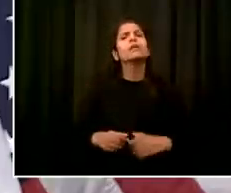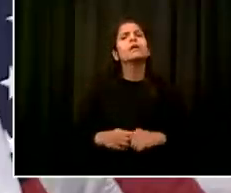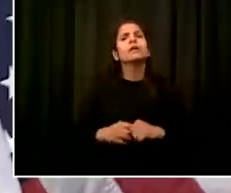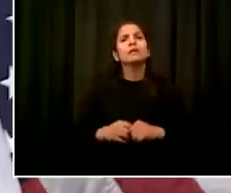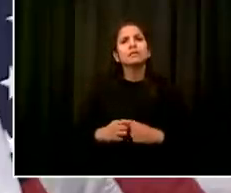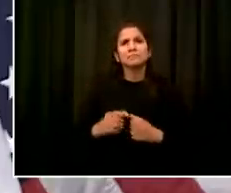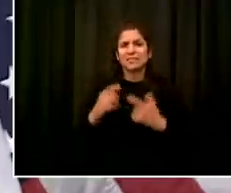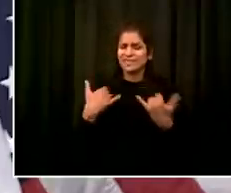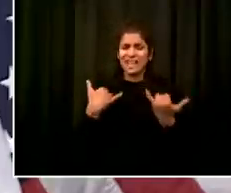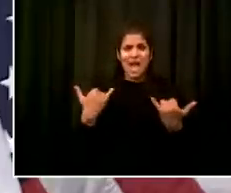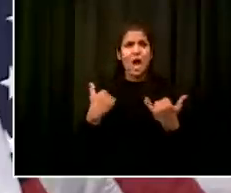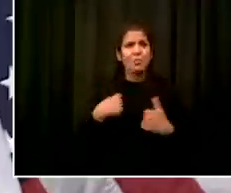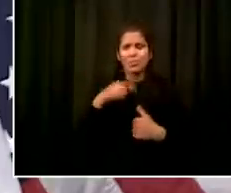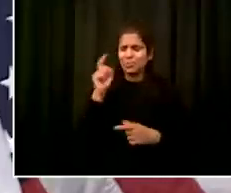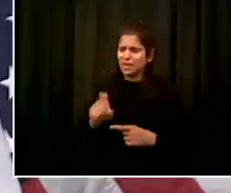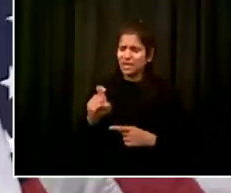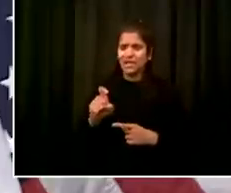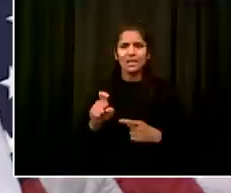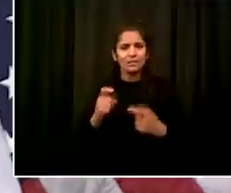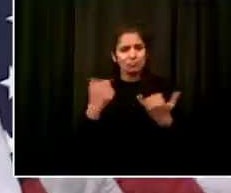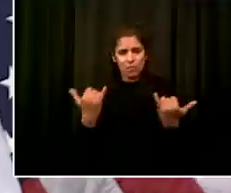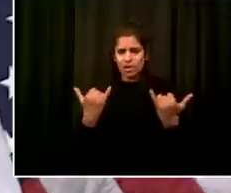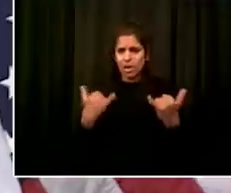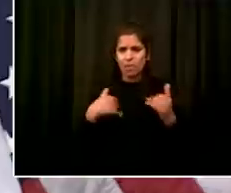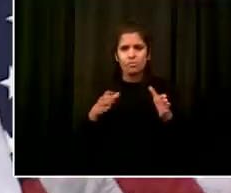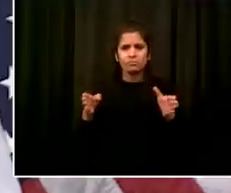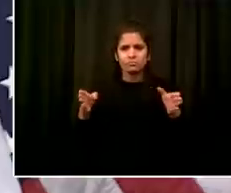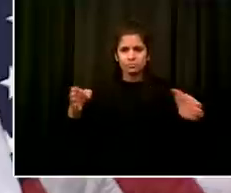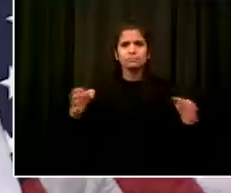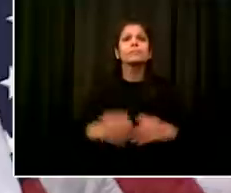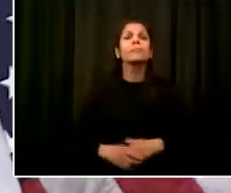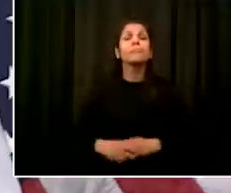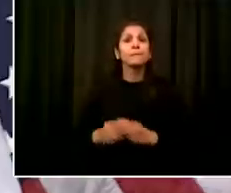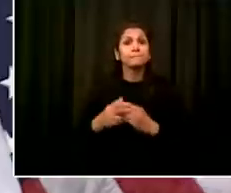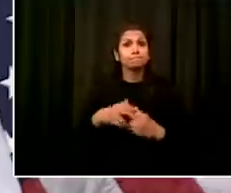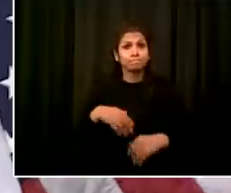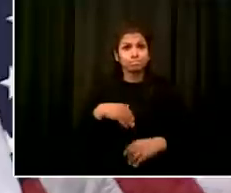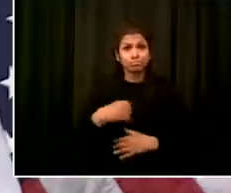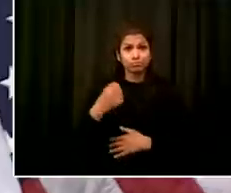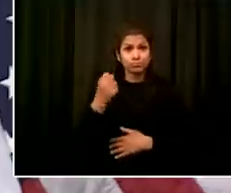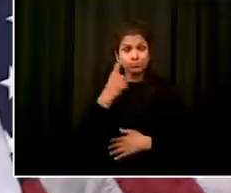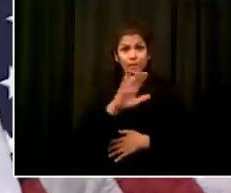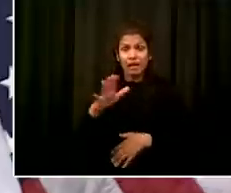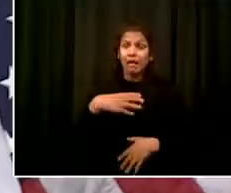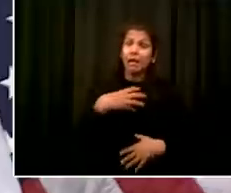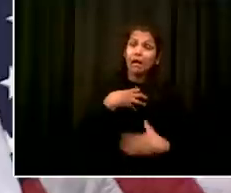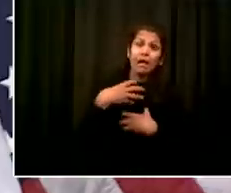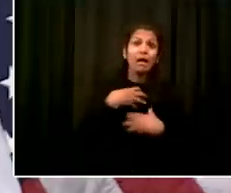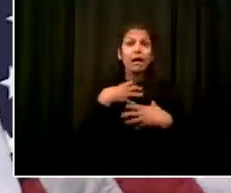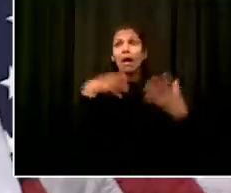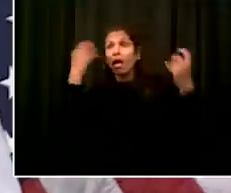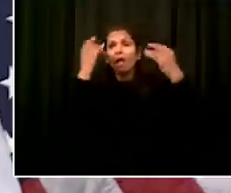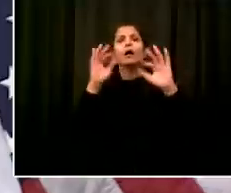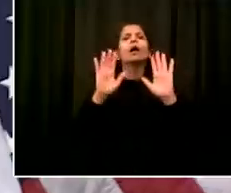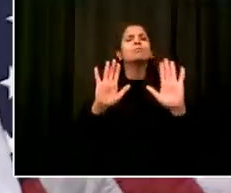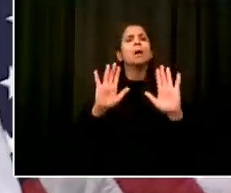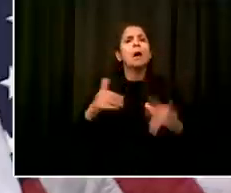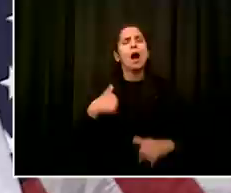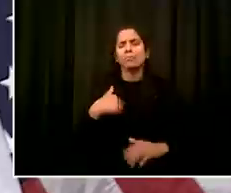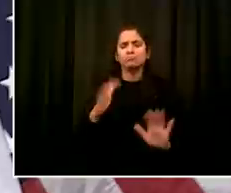impulse, but I think the impulse misses the reality we're facing right now.